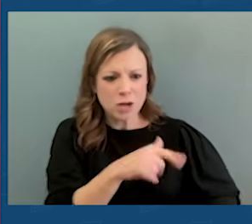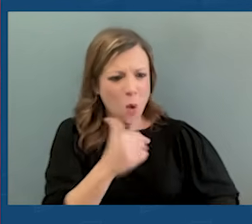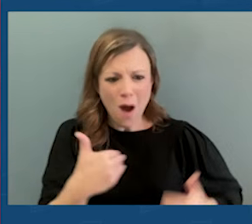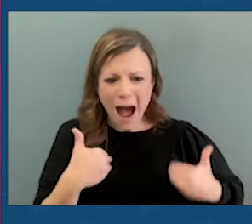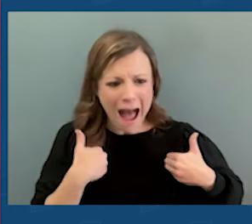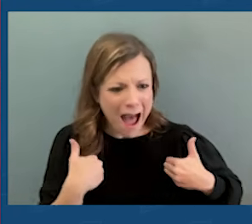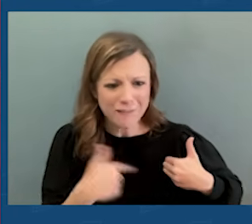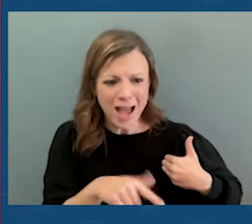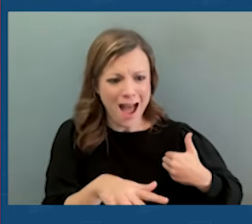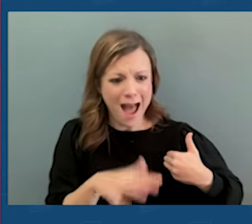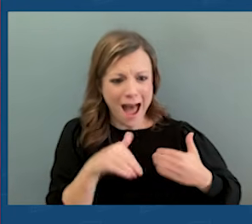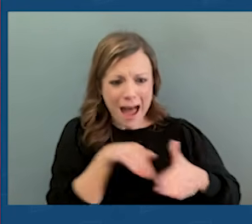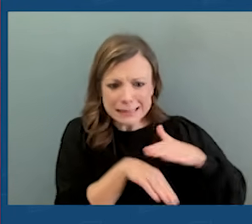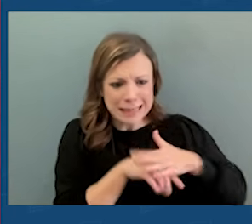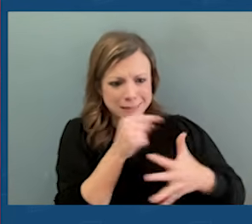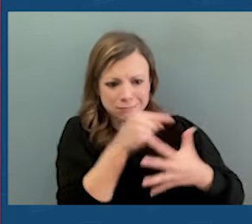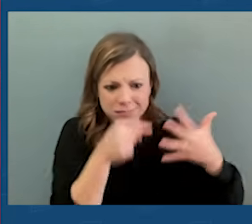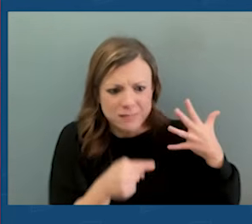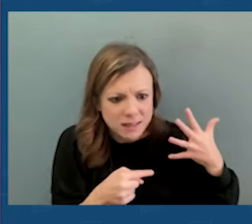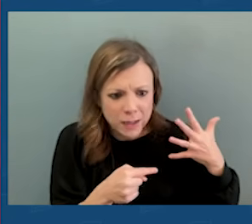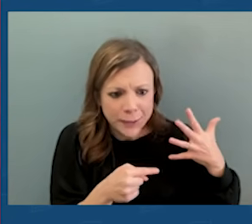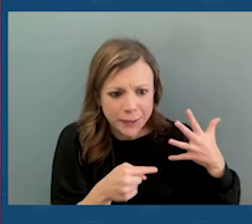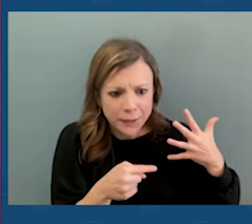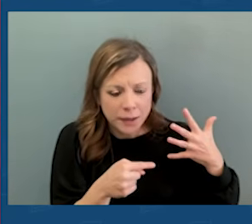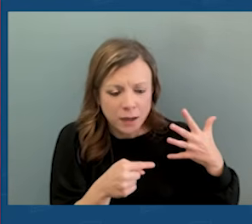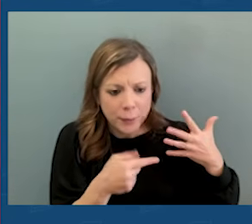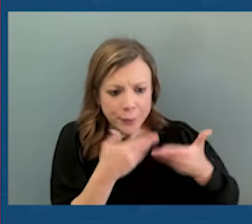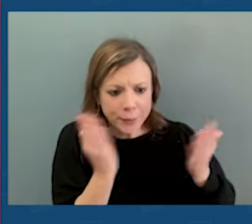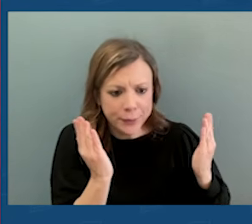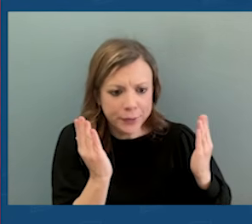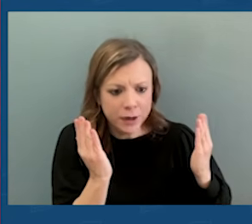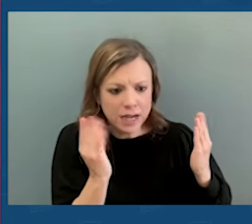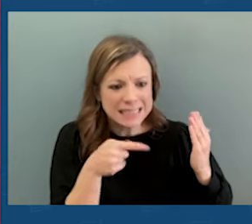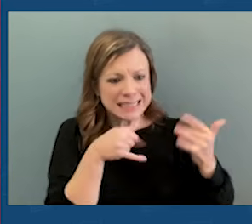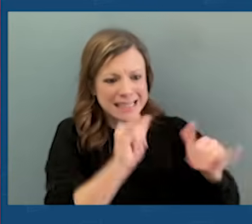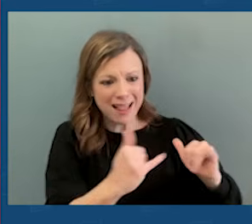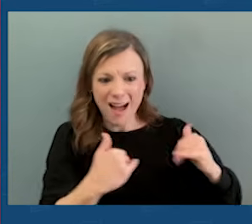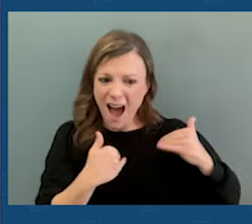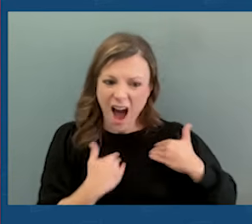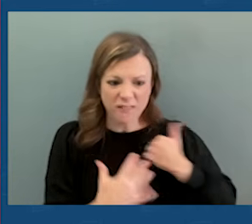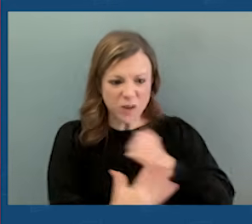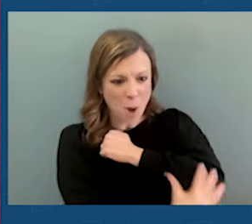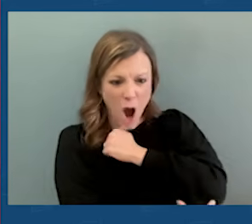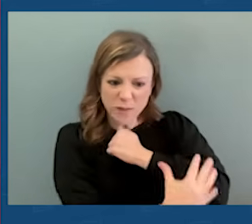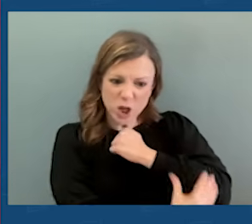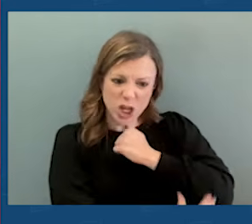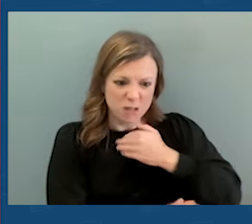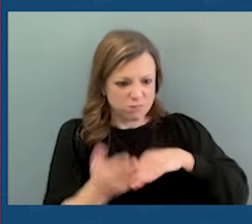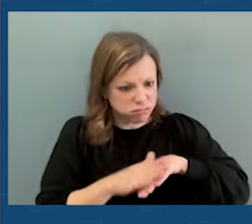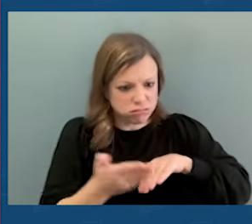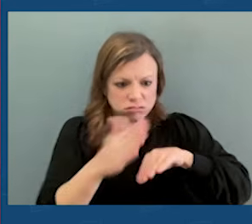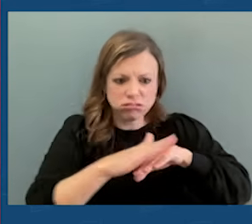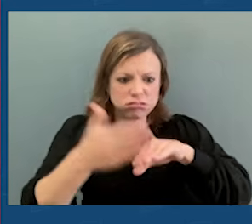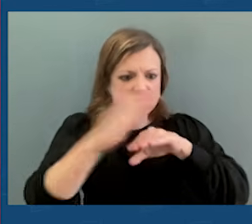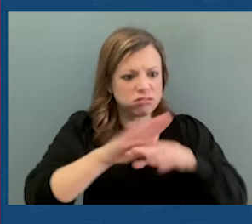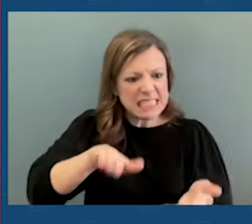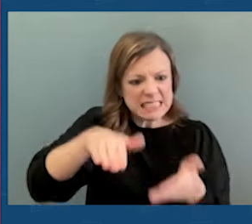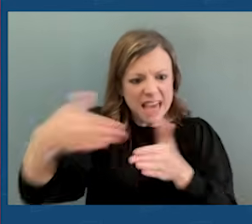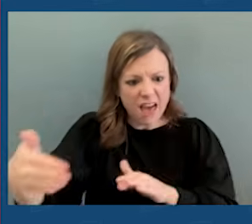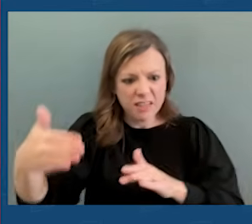Black Americans still oppressed by elevated rates of poverty, death, disease, illness,